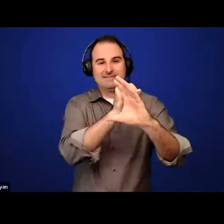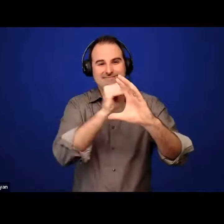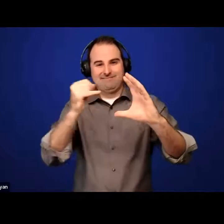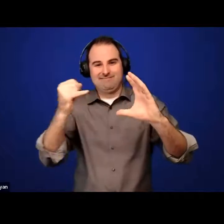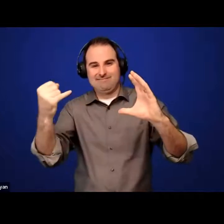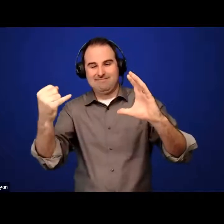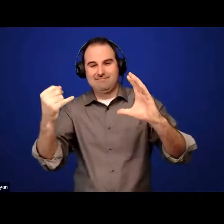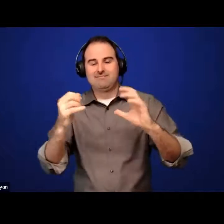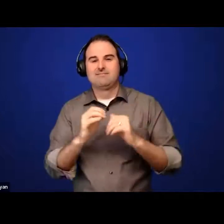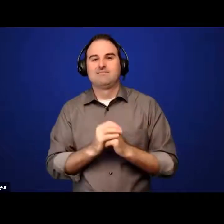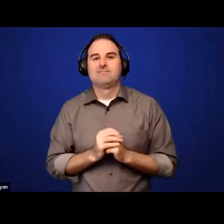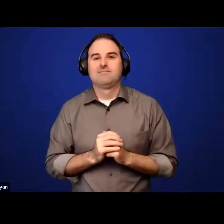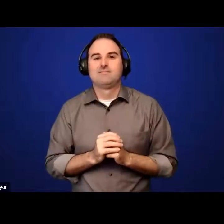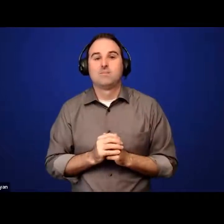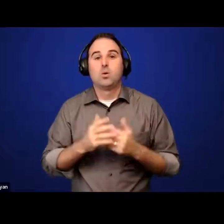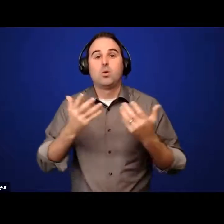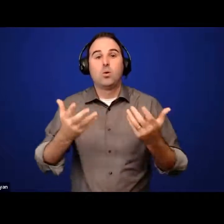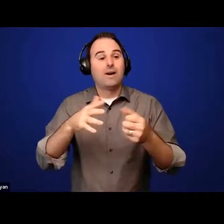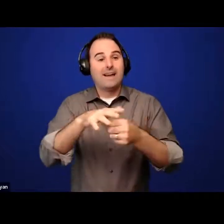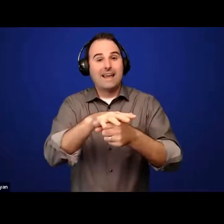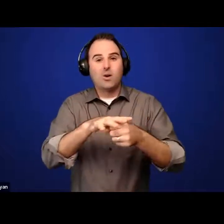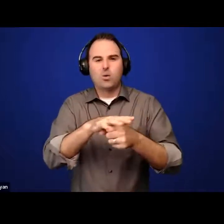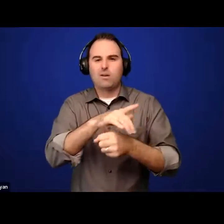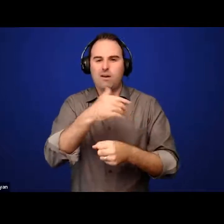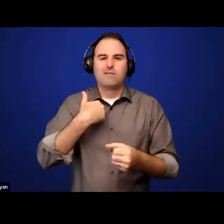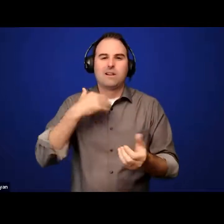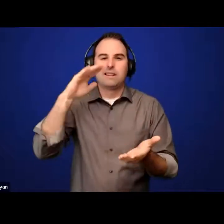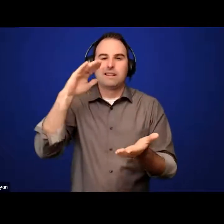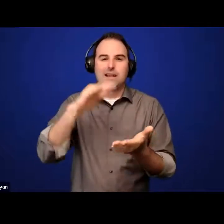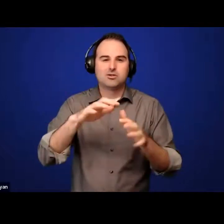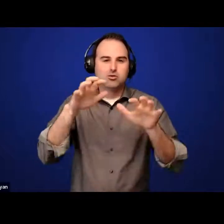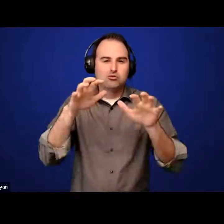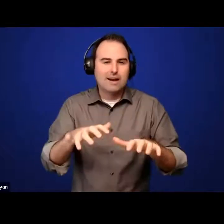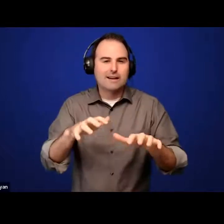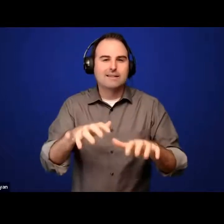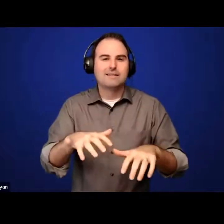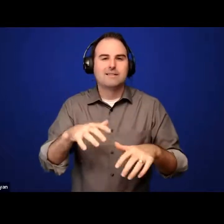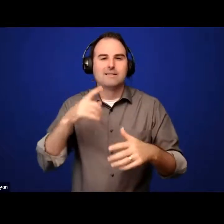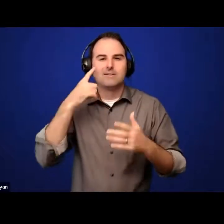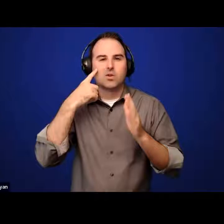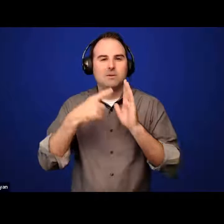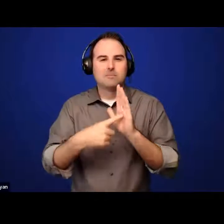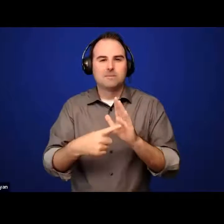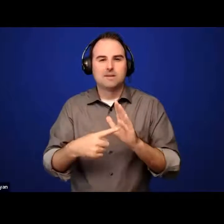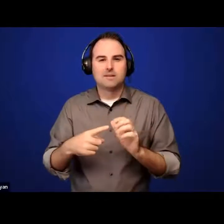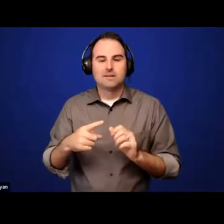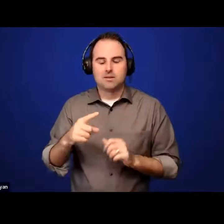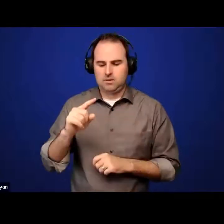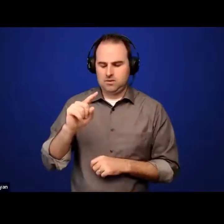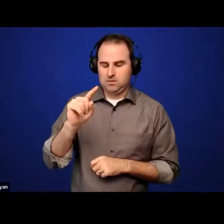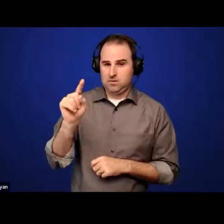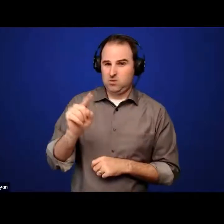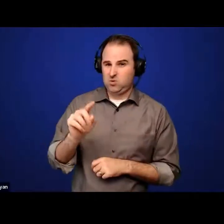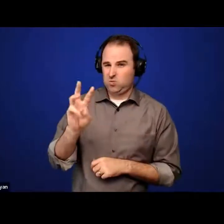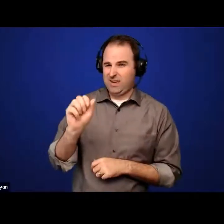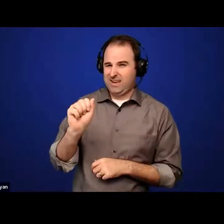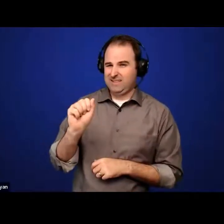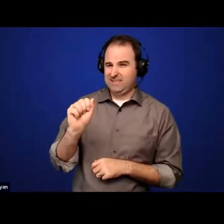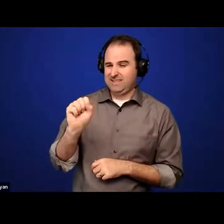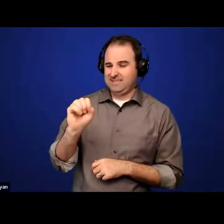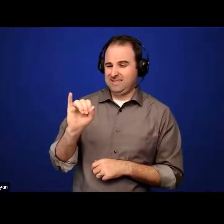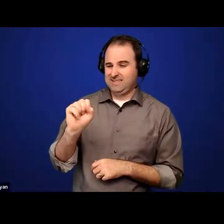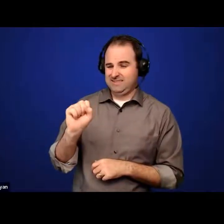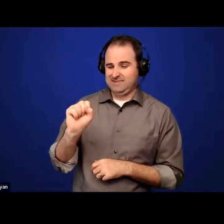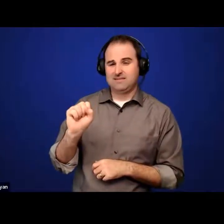that it received the less rain, like the oasis in the northern part of